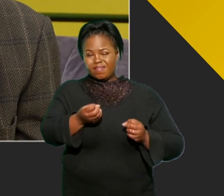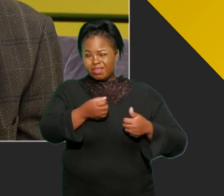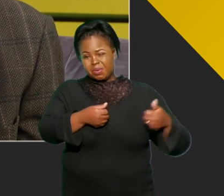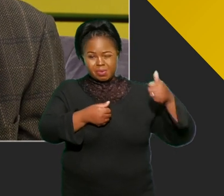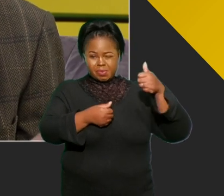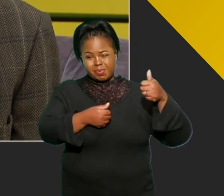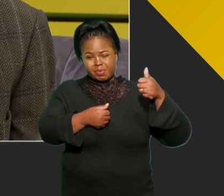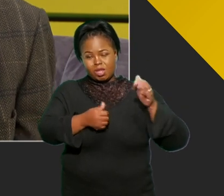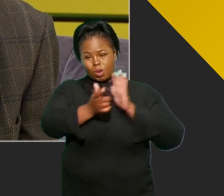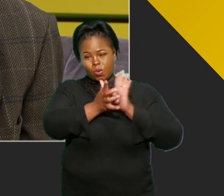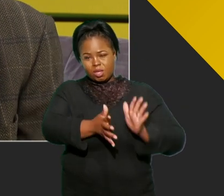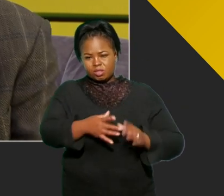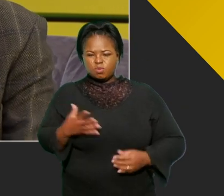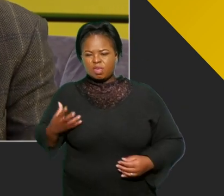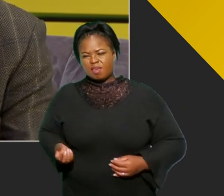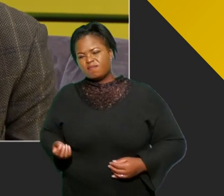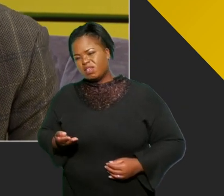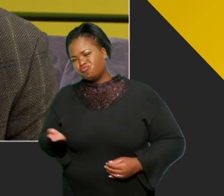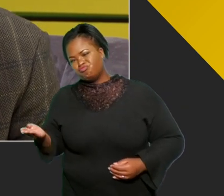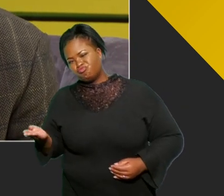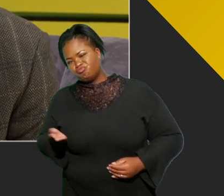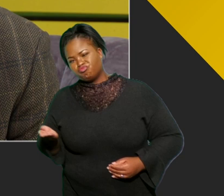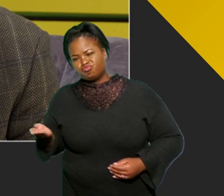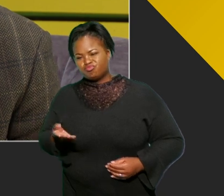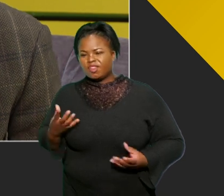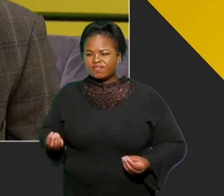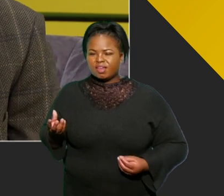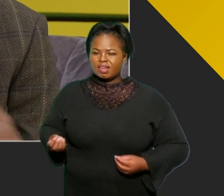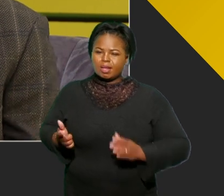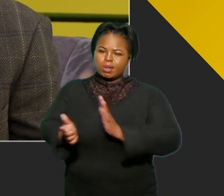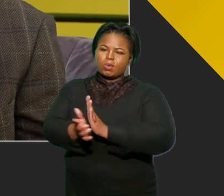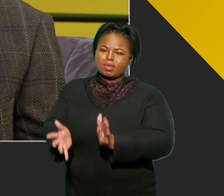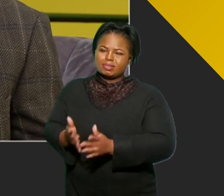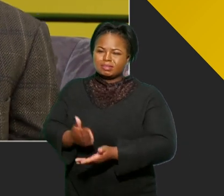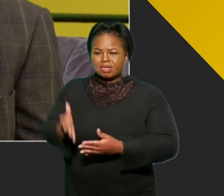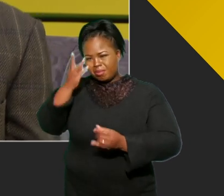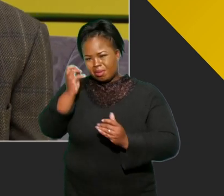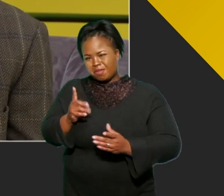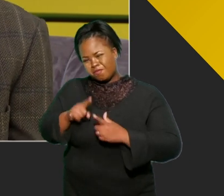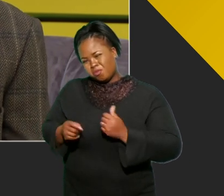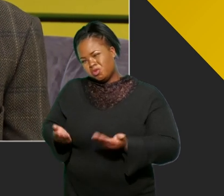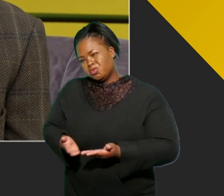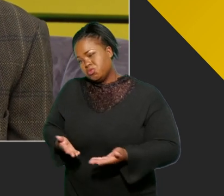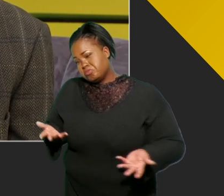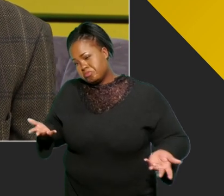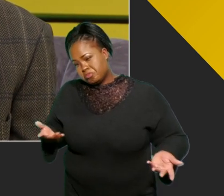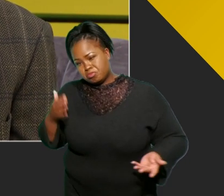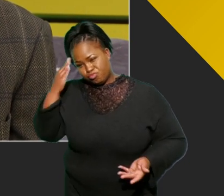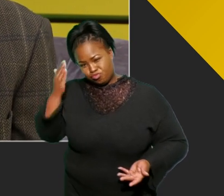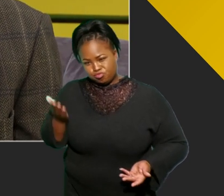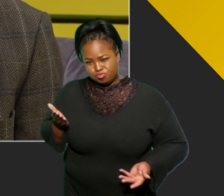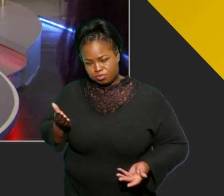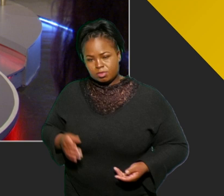lawyers. Yes. Tinas nama lawyers. Lowers. Yeah. I'm a student. We understand that now.